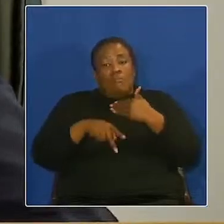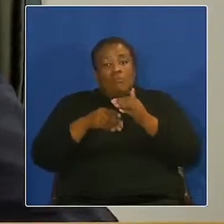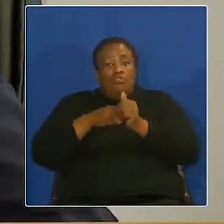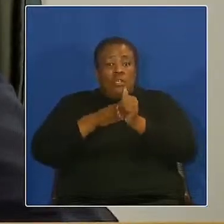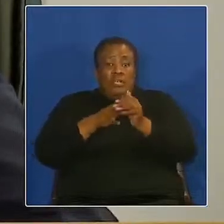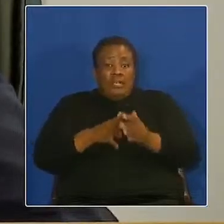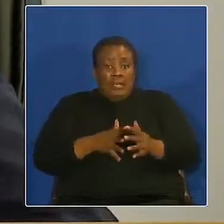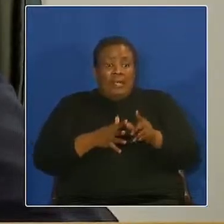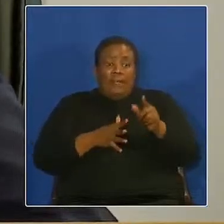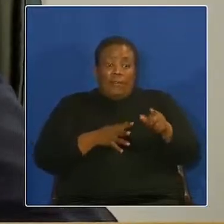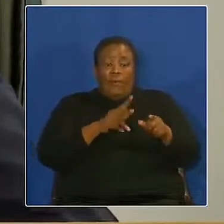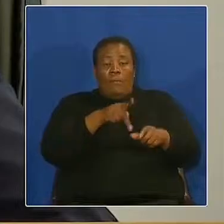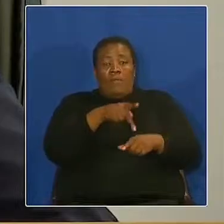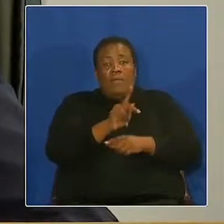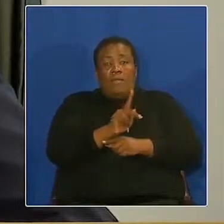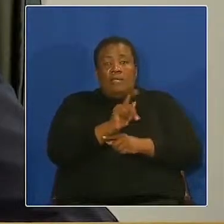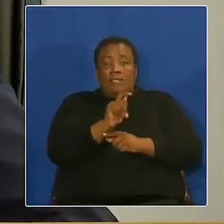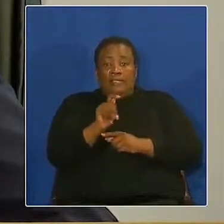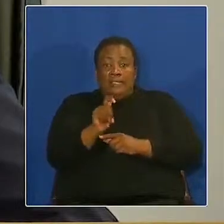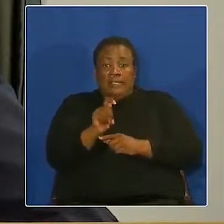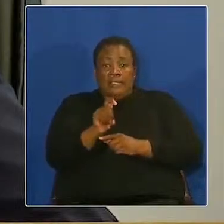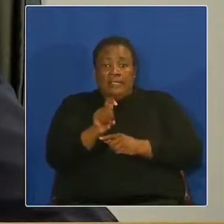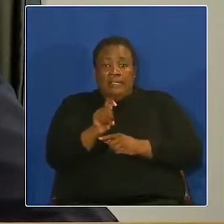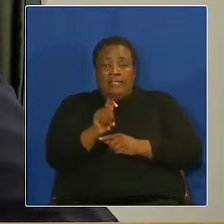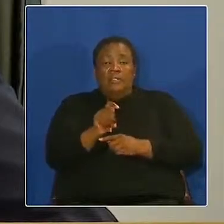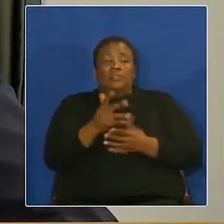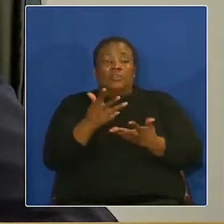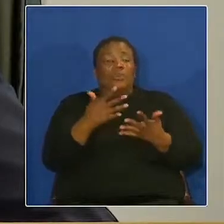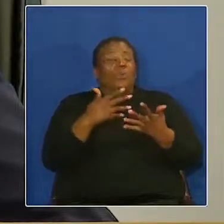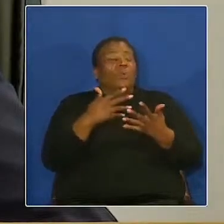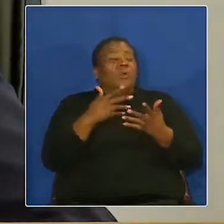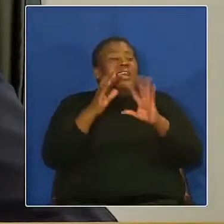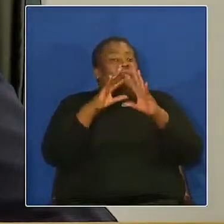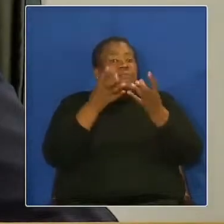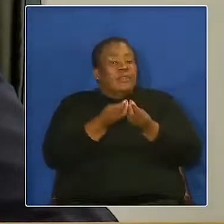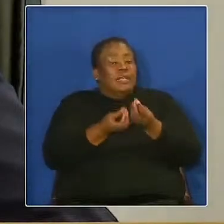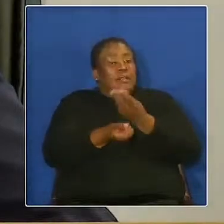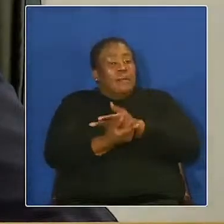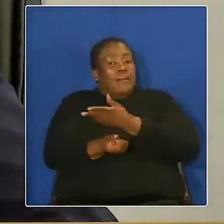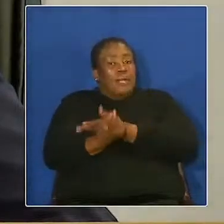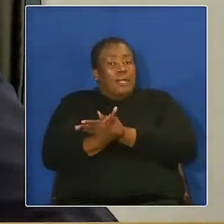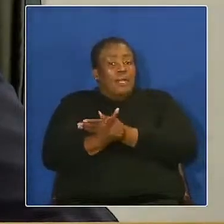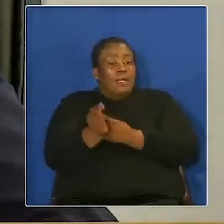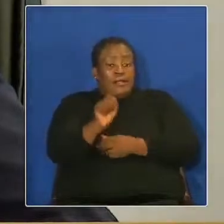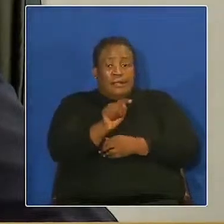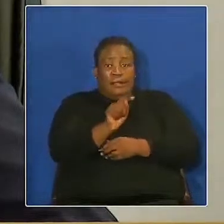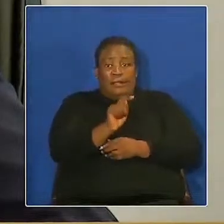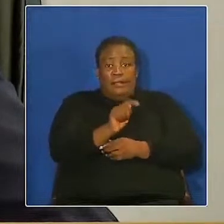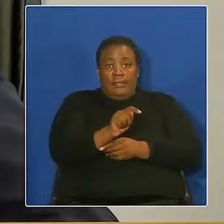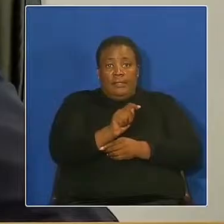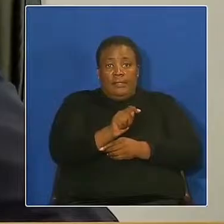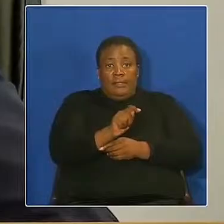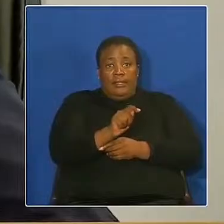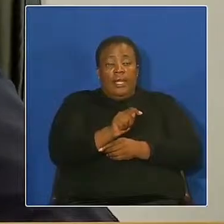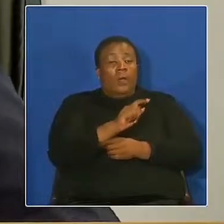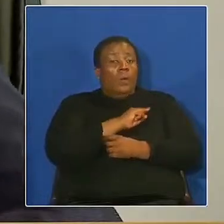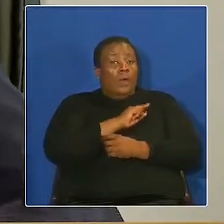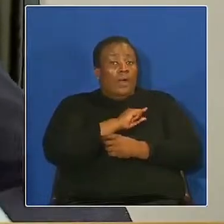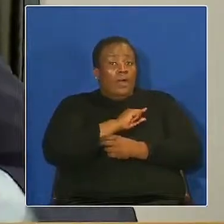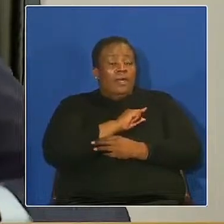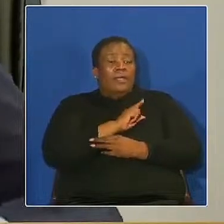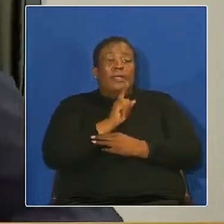PKTT, as well as the division itself, whatever that is happening within the division, because